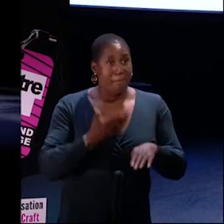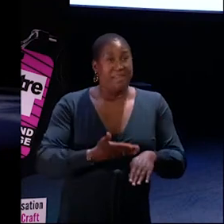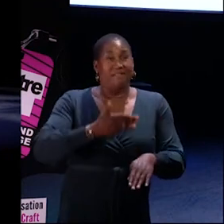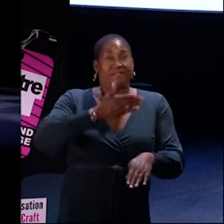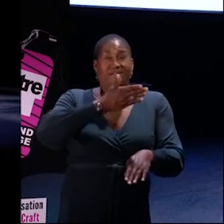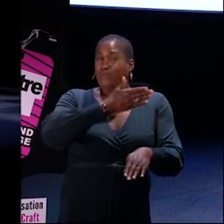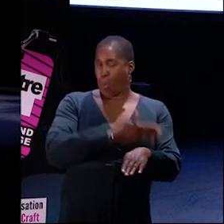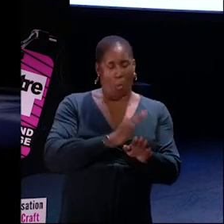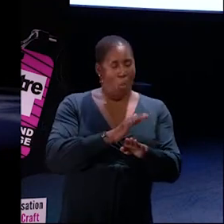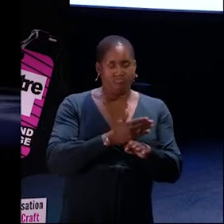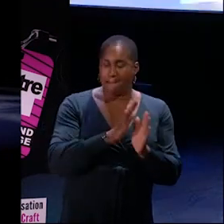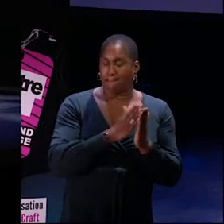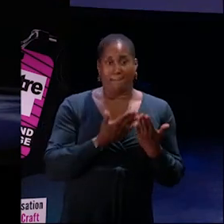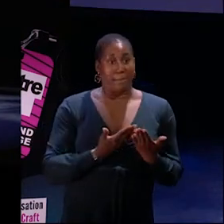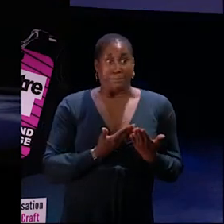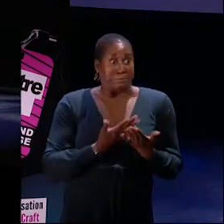realise this.